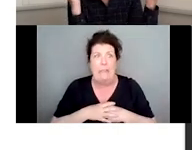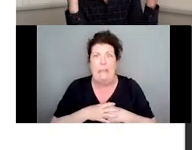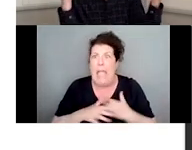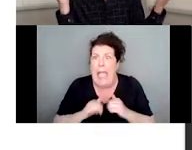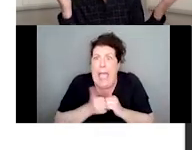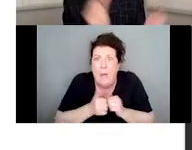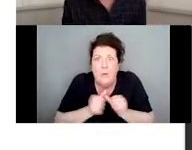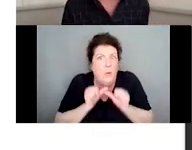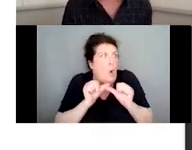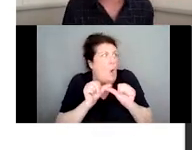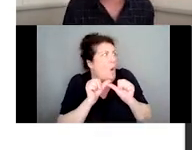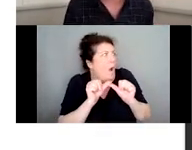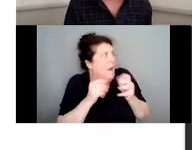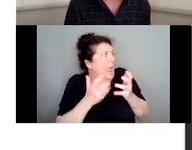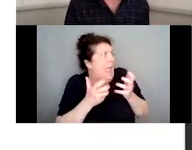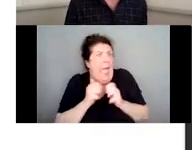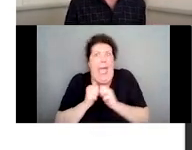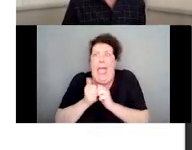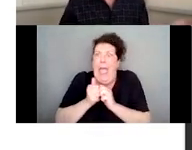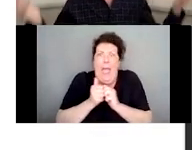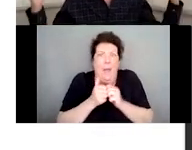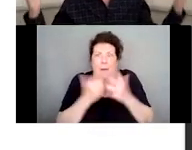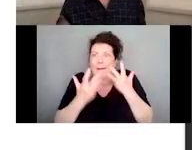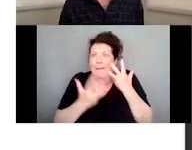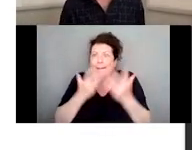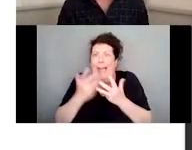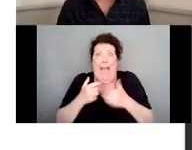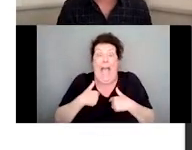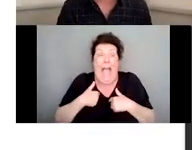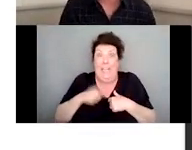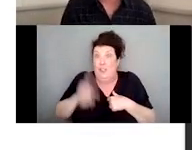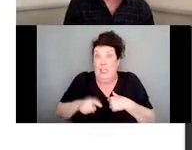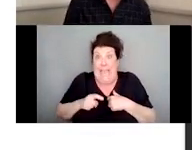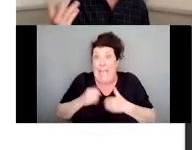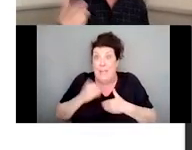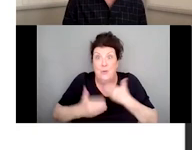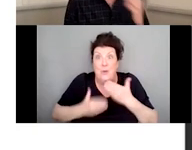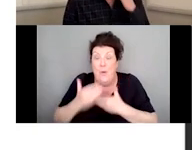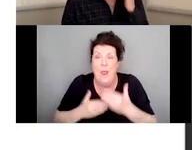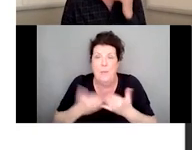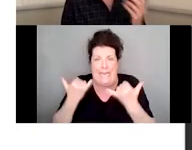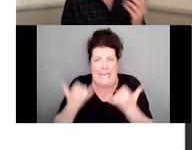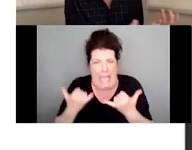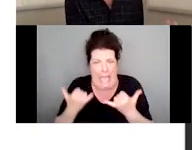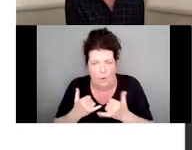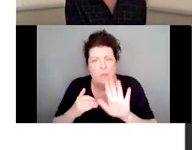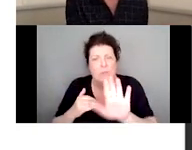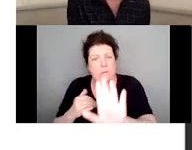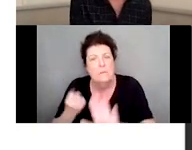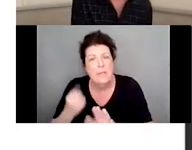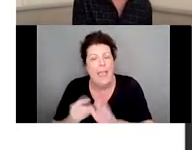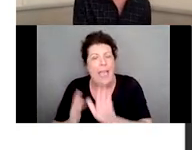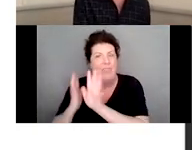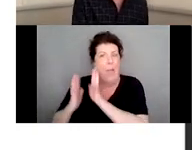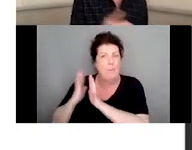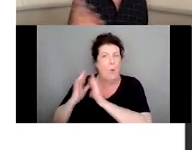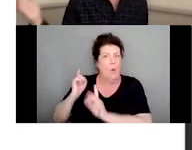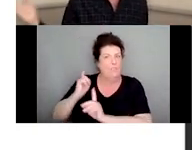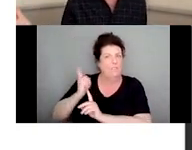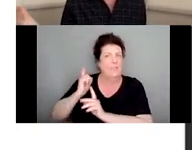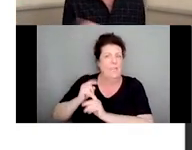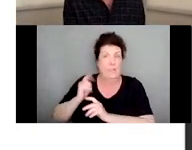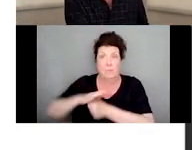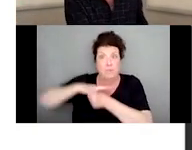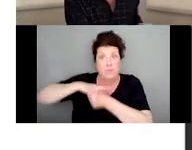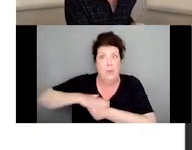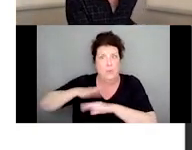on? I think you just go on. Like, don't, you know, I don't think I just had to go on at that point. Now I was, I mean, at that point, the pressure was on. was like, okay, you have Kate, you have